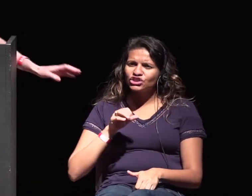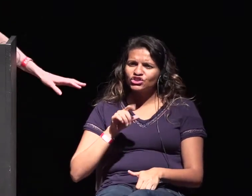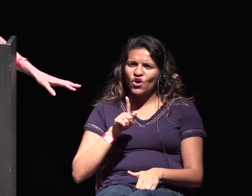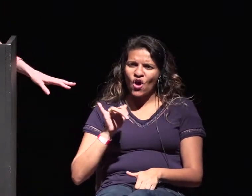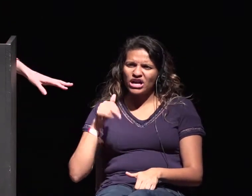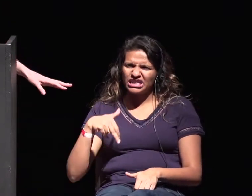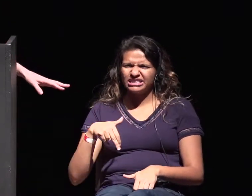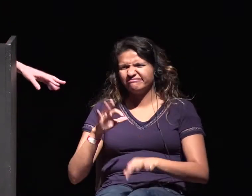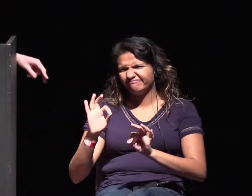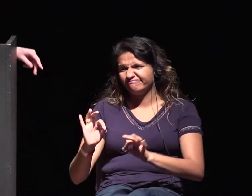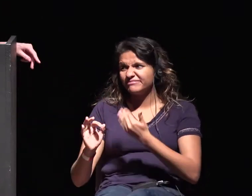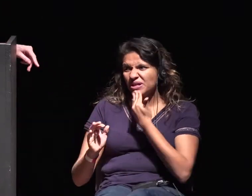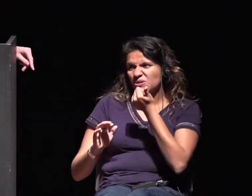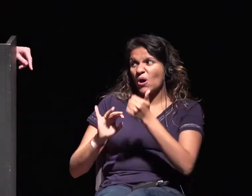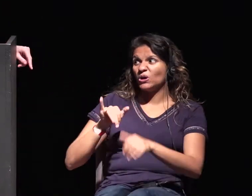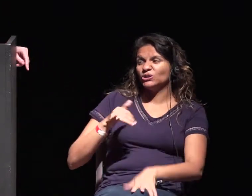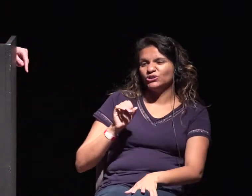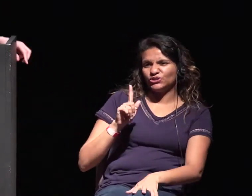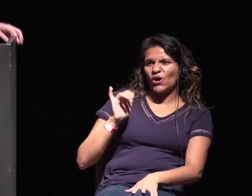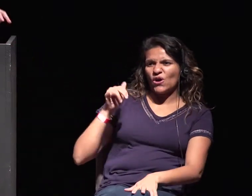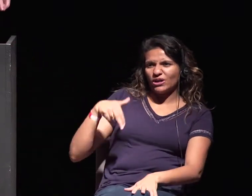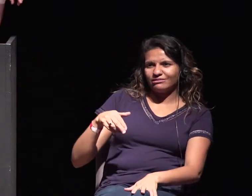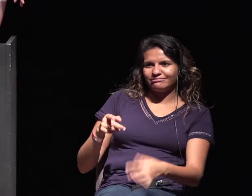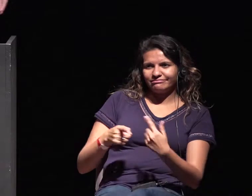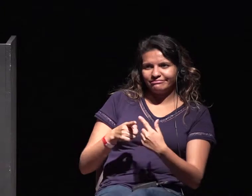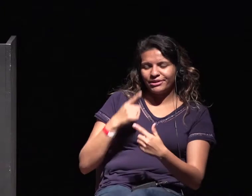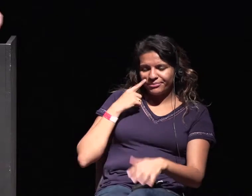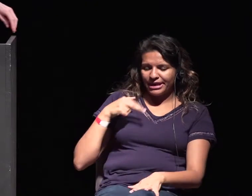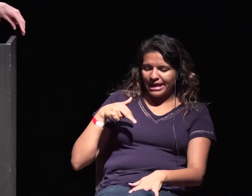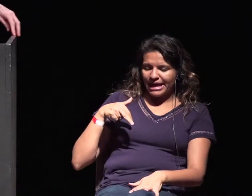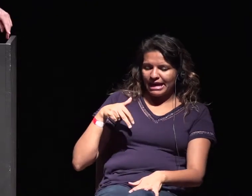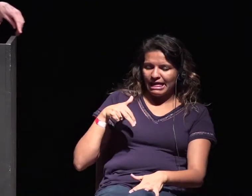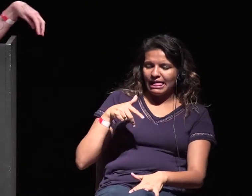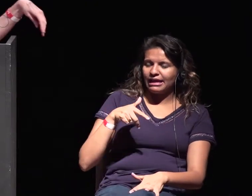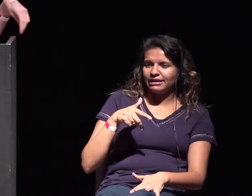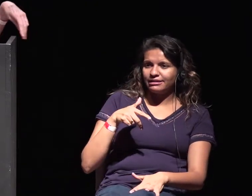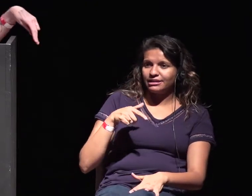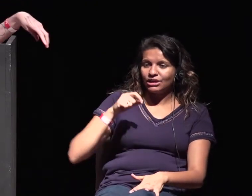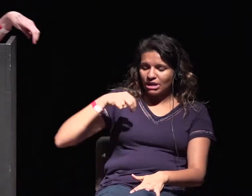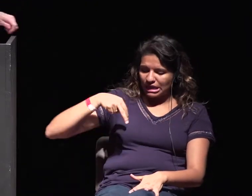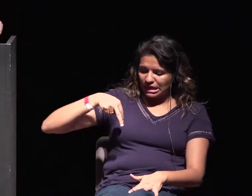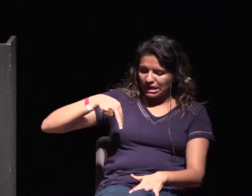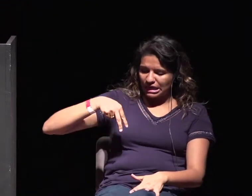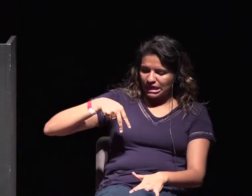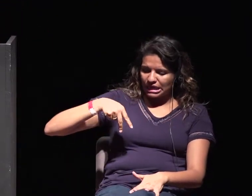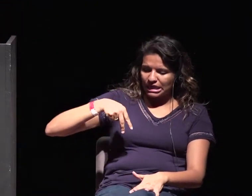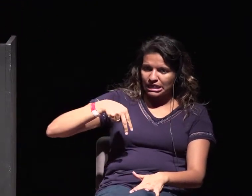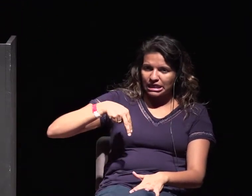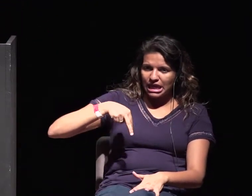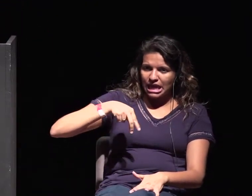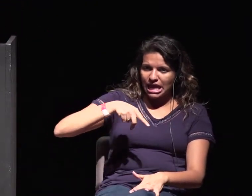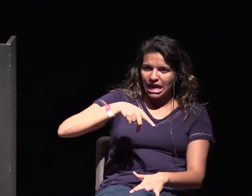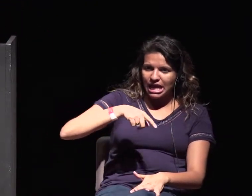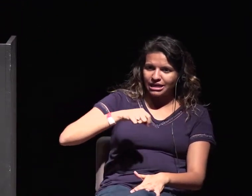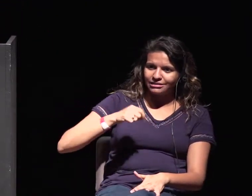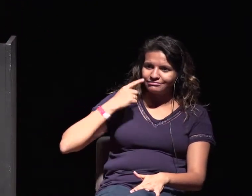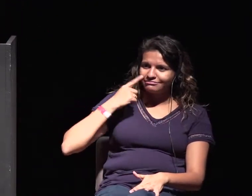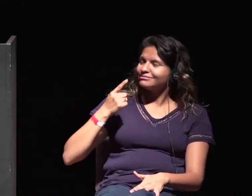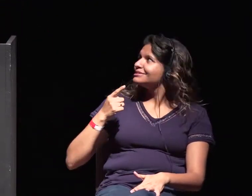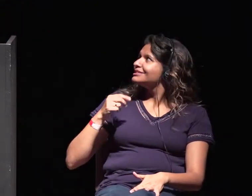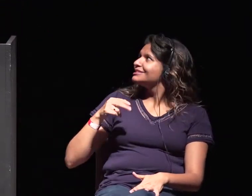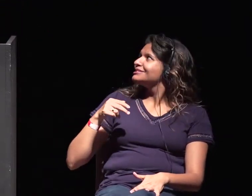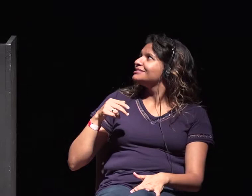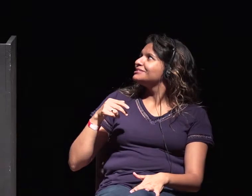And I was curious, Gianni, is there a sign that's different? Gianni, is running different from jogging?